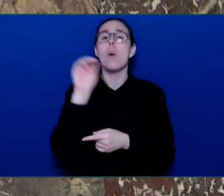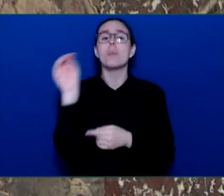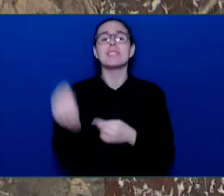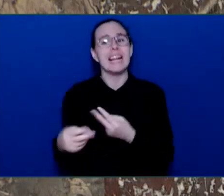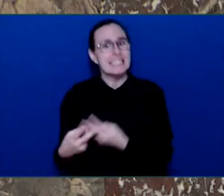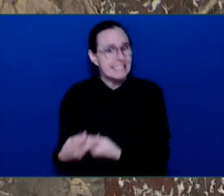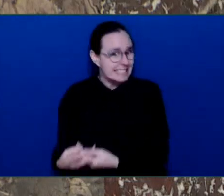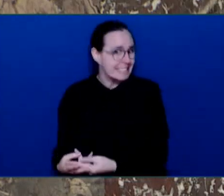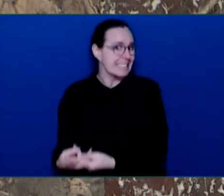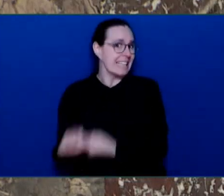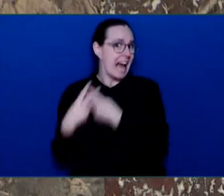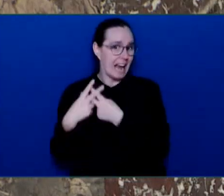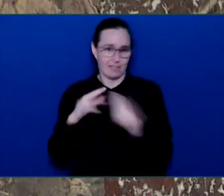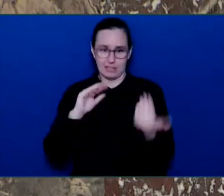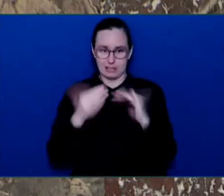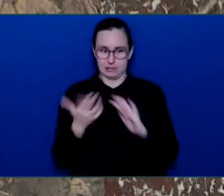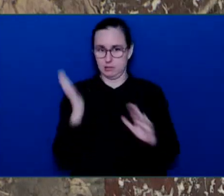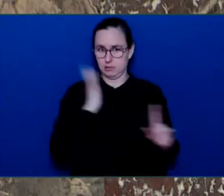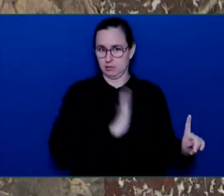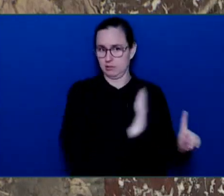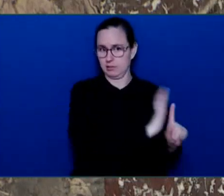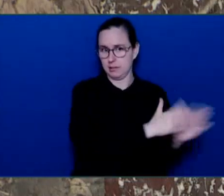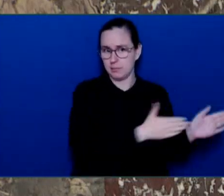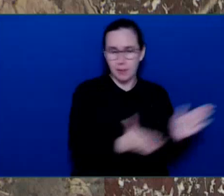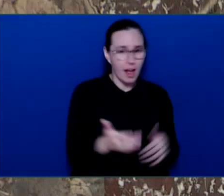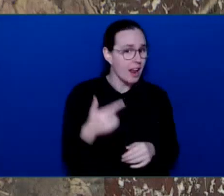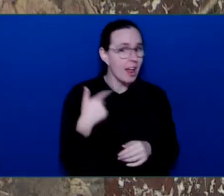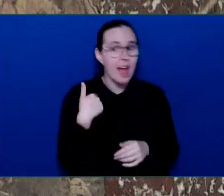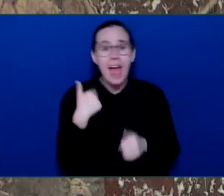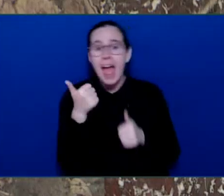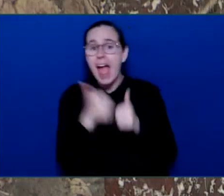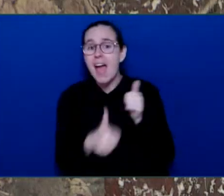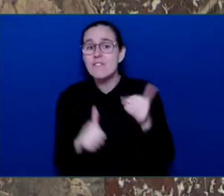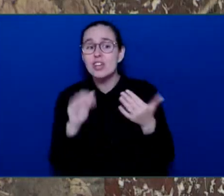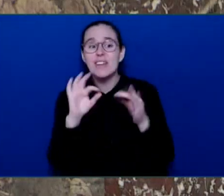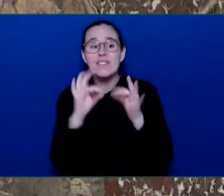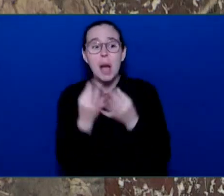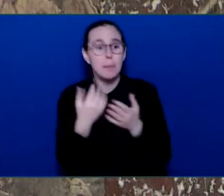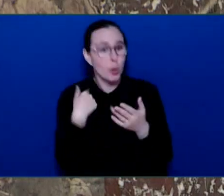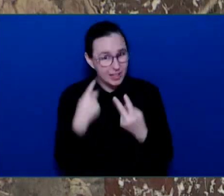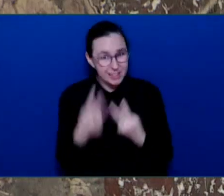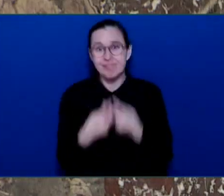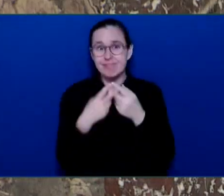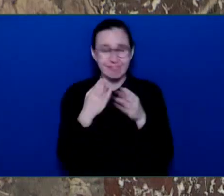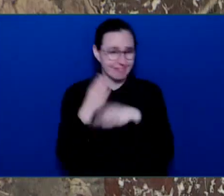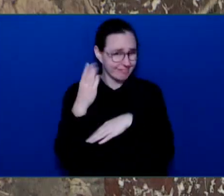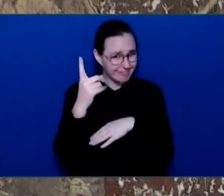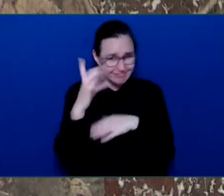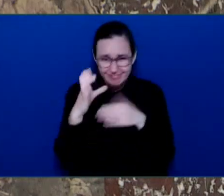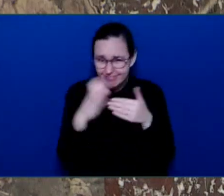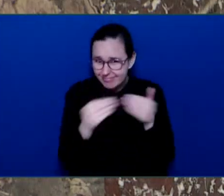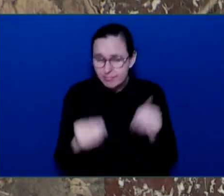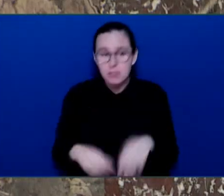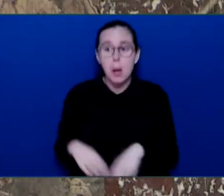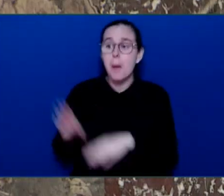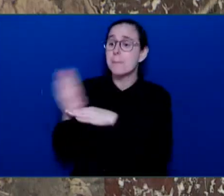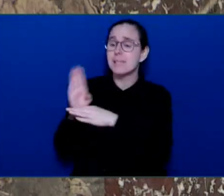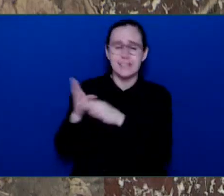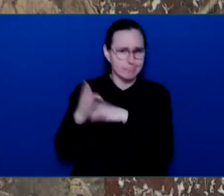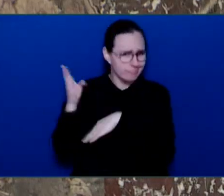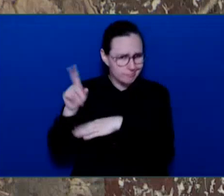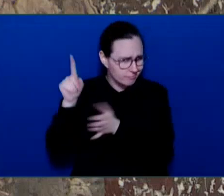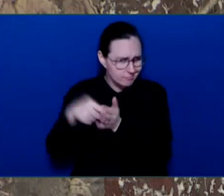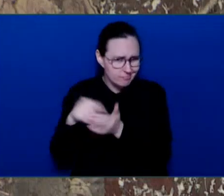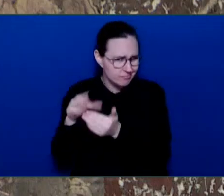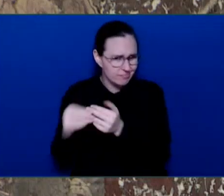than $100, saving businesses more than $1,000, saving industrial customers more than $100,000 a year.